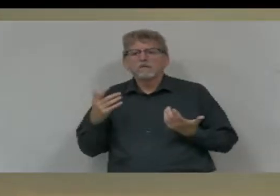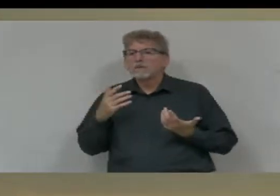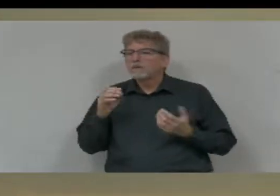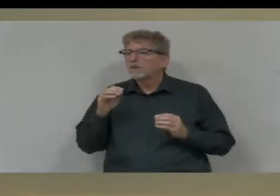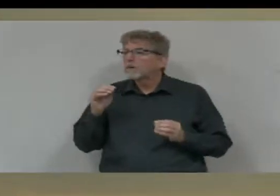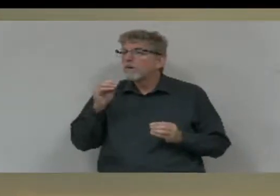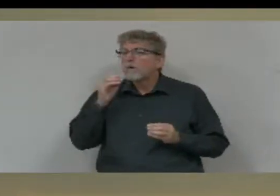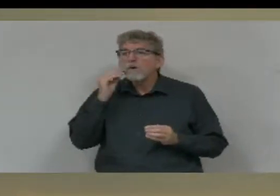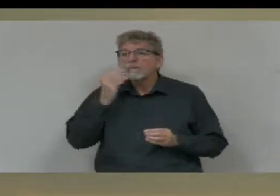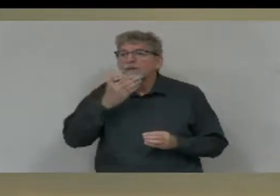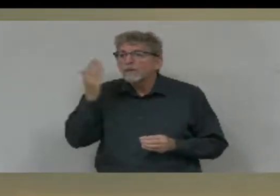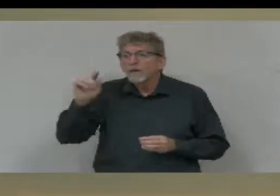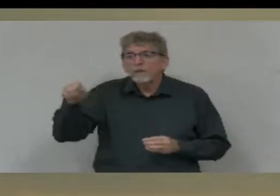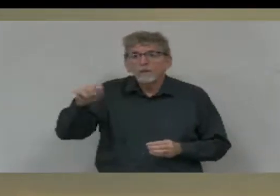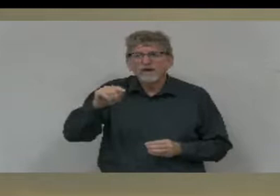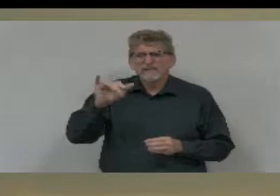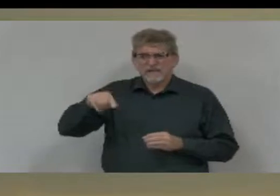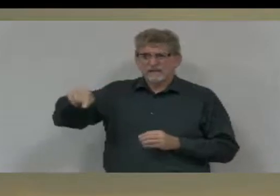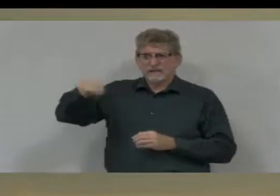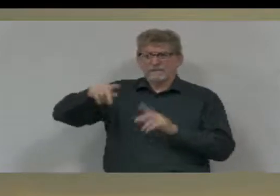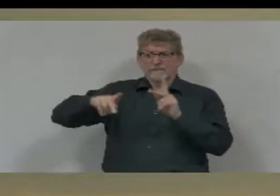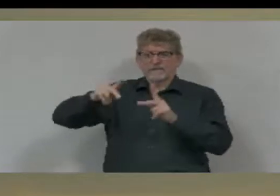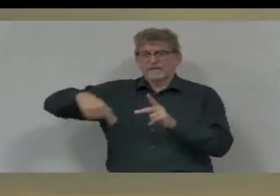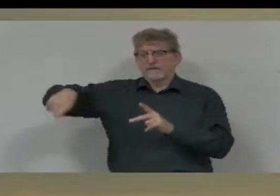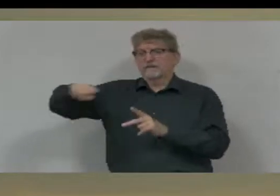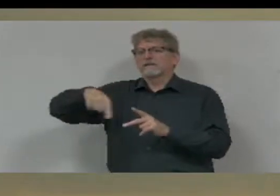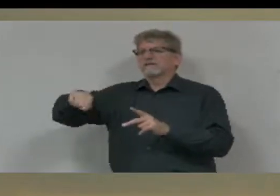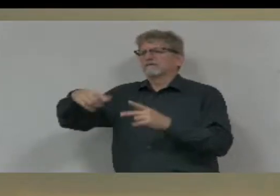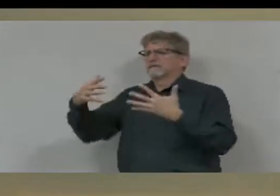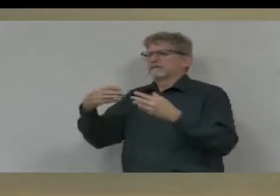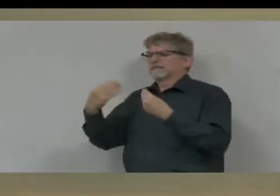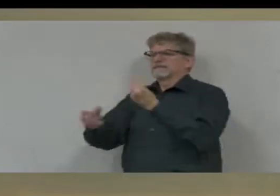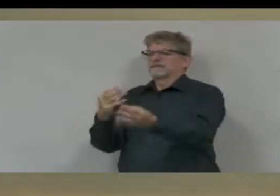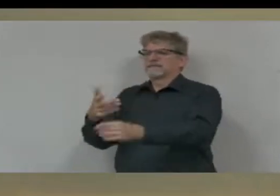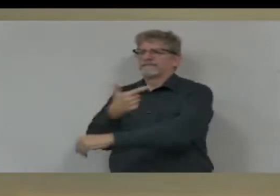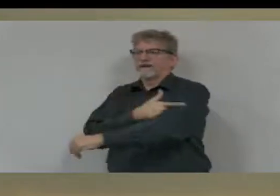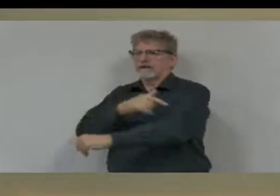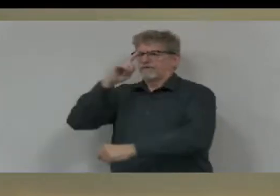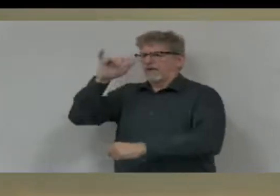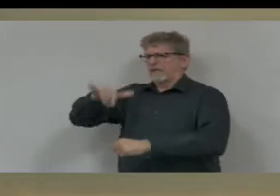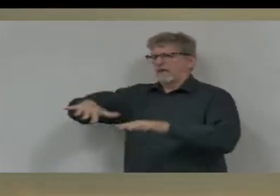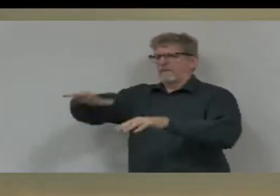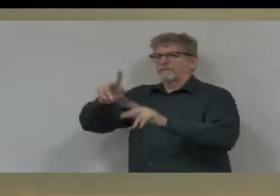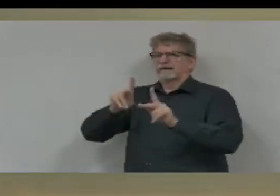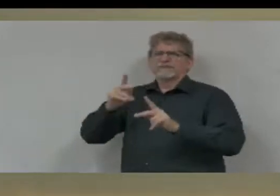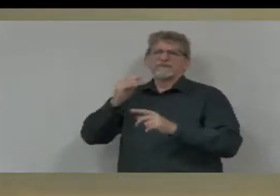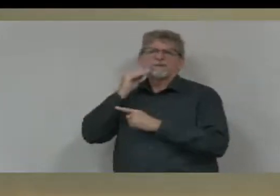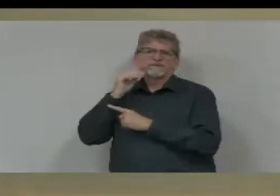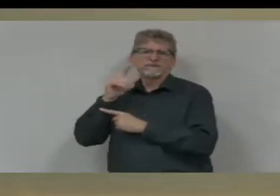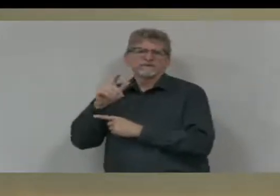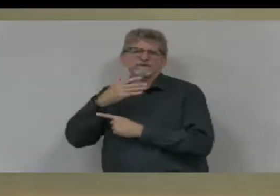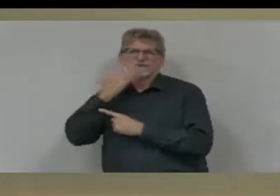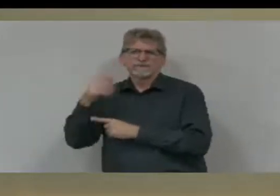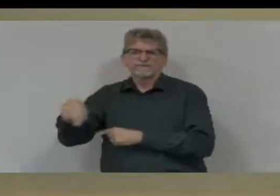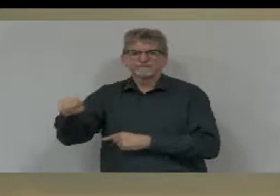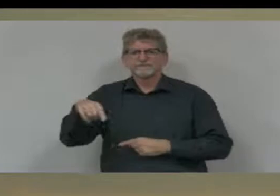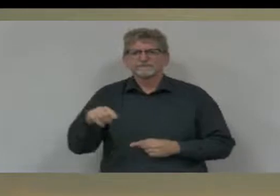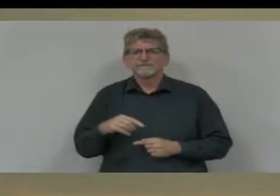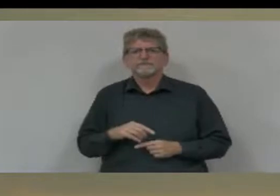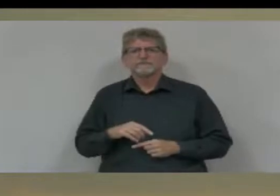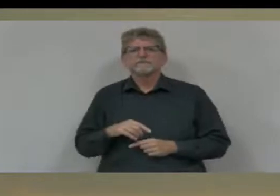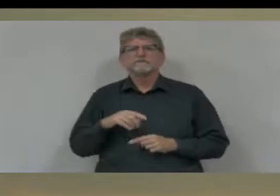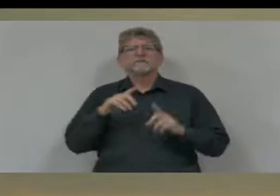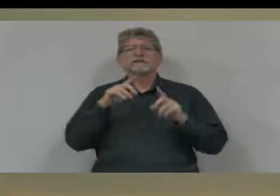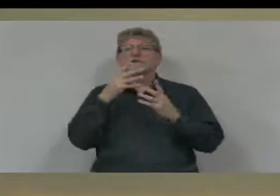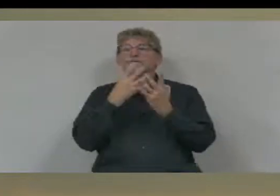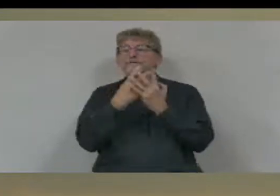received J&J for that. And then J&J will also be used for like DOCs. So it kind of depends if